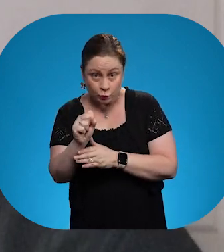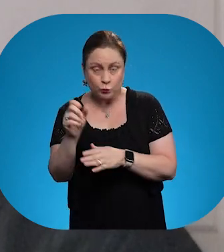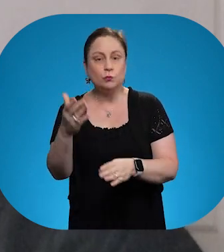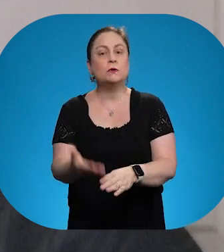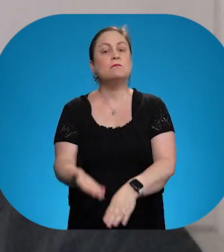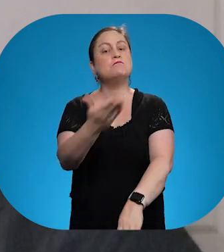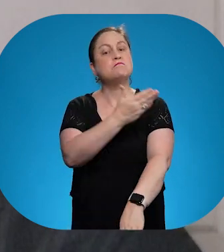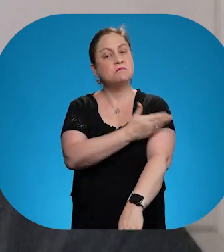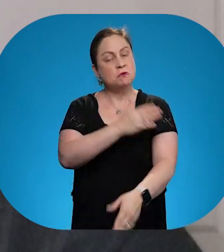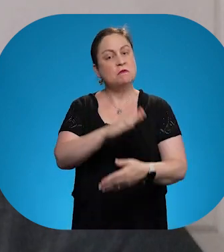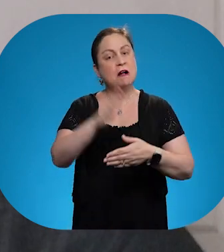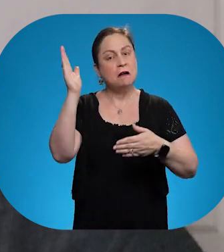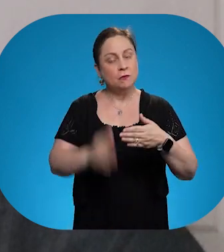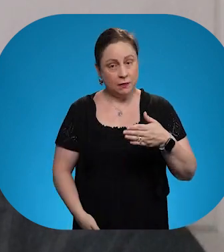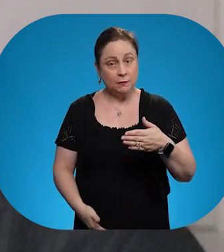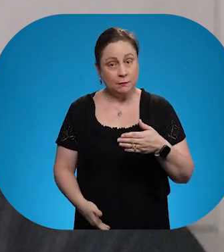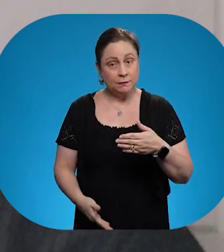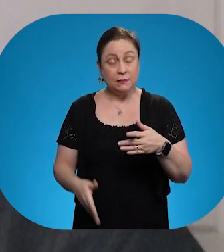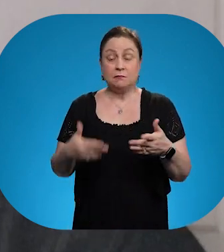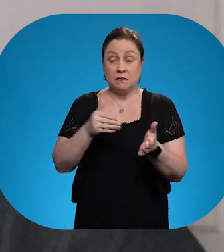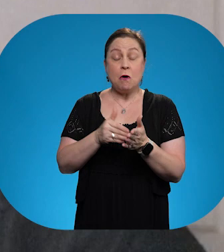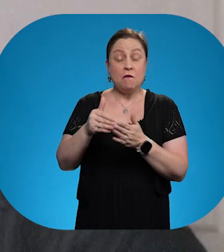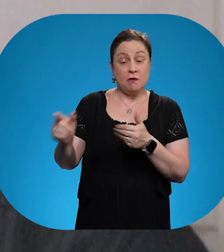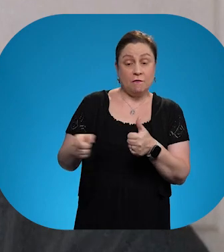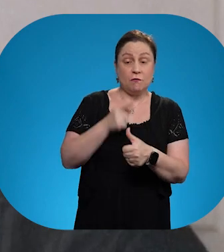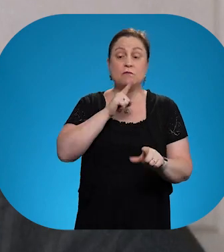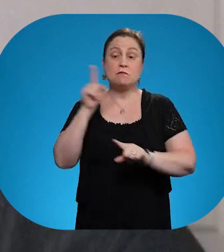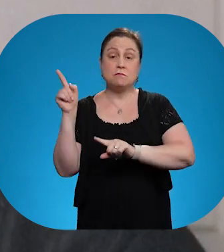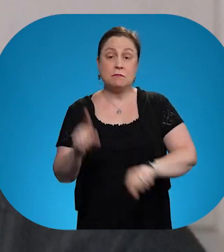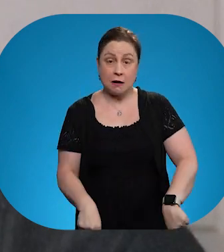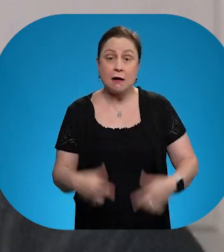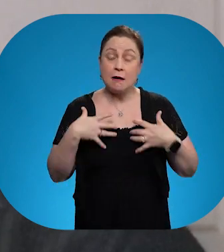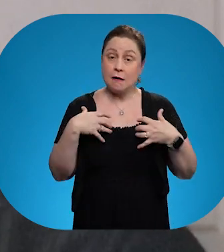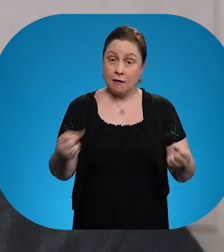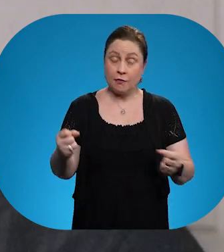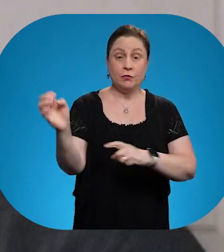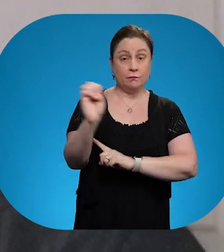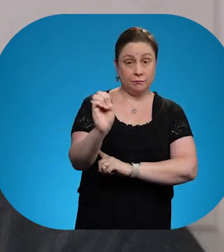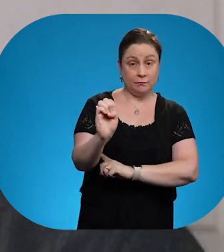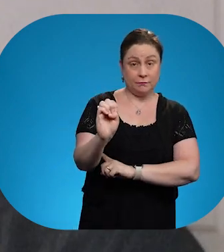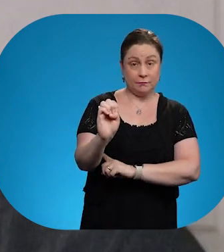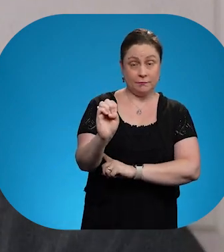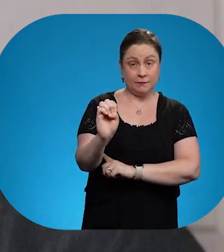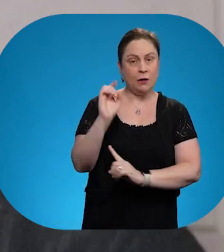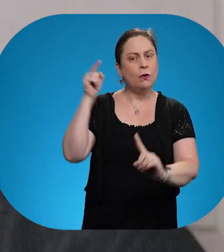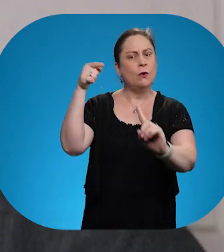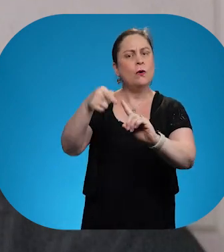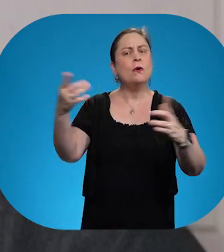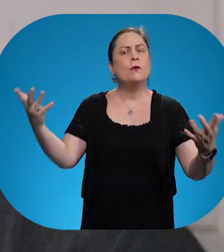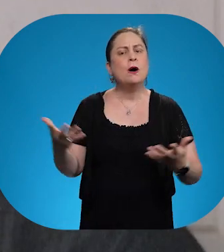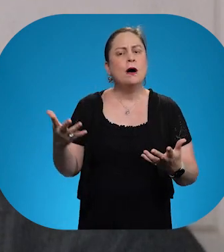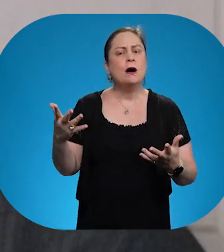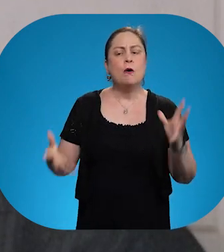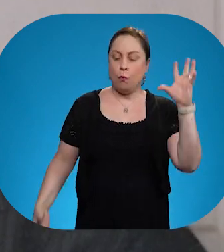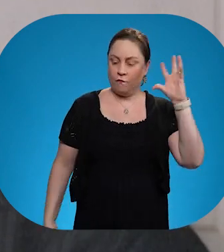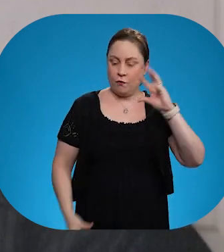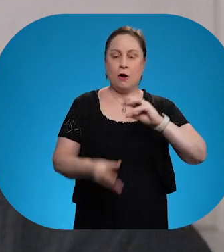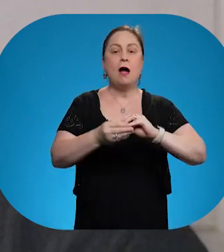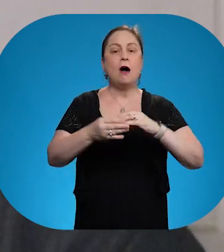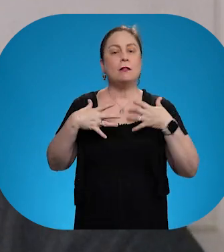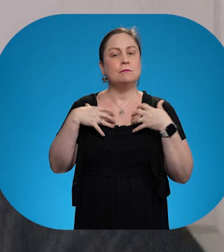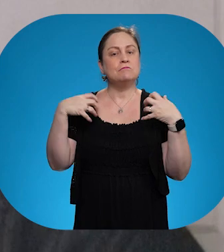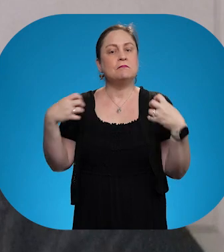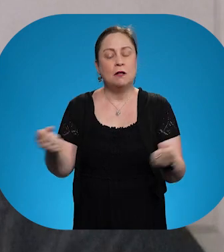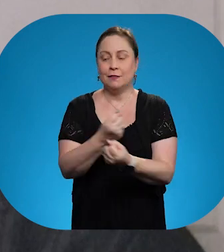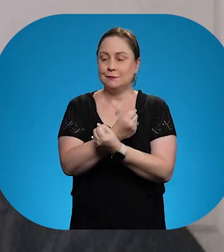with community stakeholders to improve health outcomes, and are often frontline responders in public health emergencies.